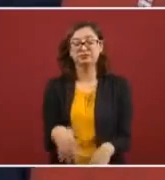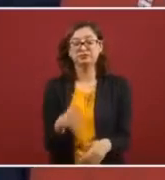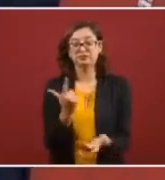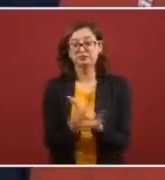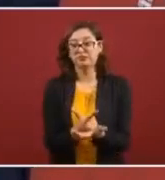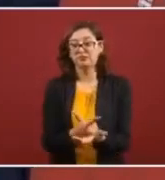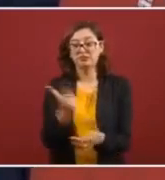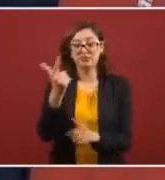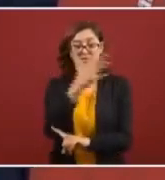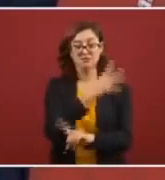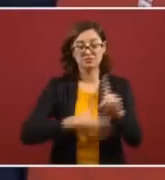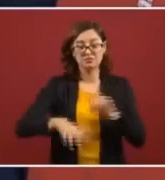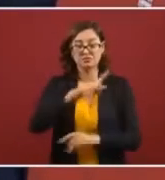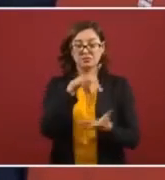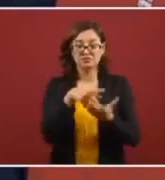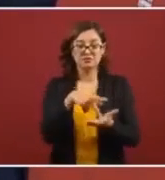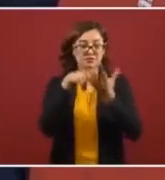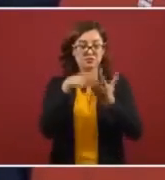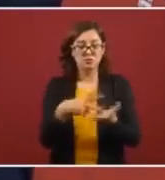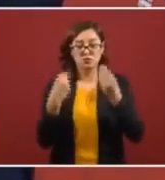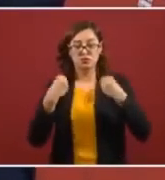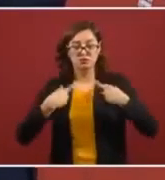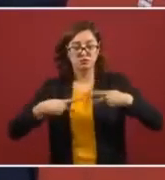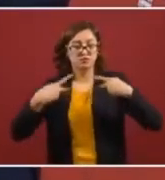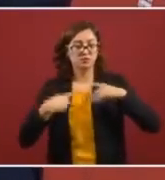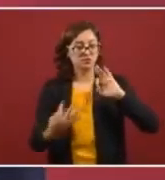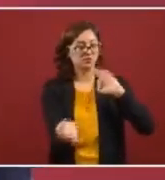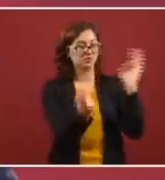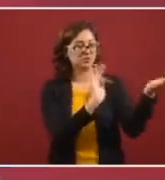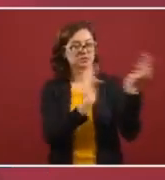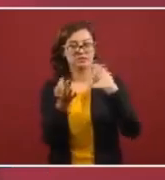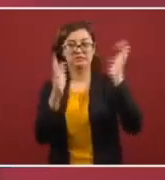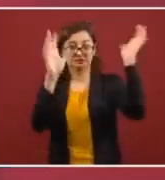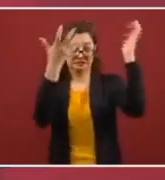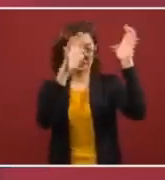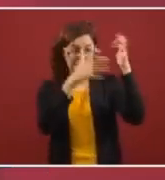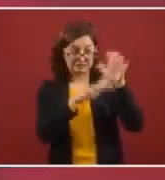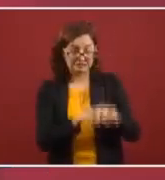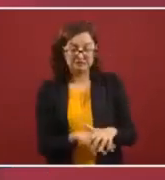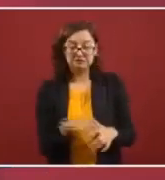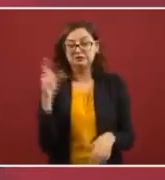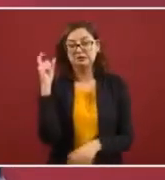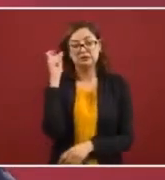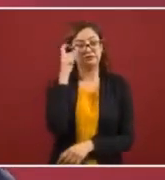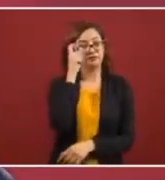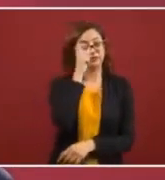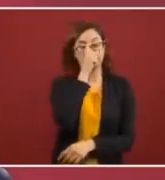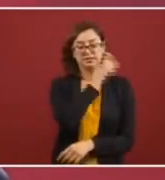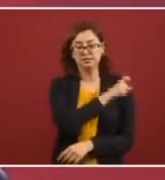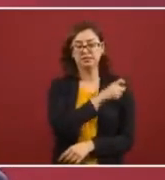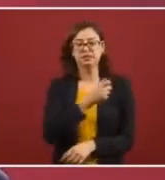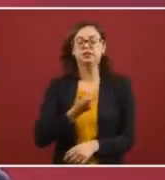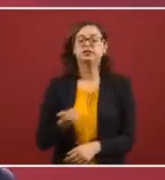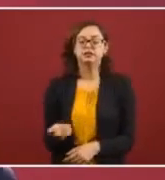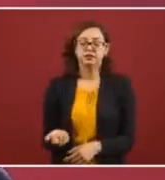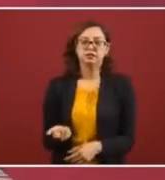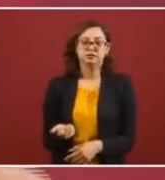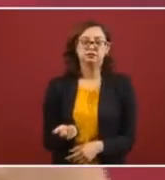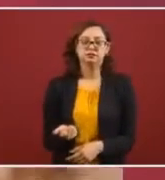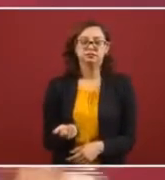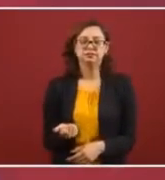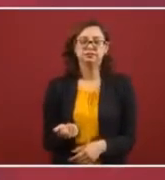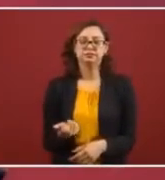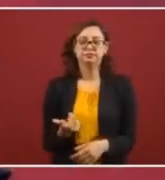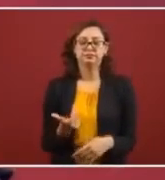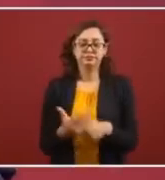densidad demográfica, hay mucha gente. There's a lot of people in a certain area. Y ahí, a pesar de que sí es